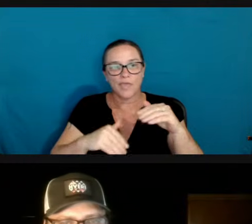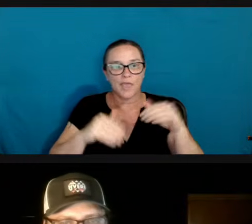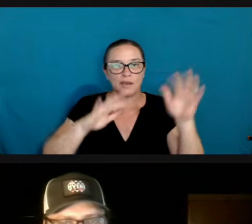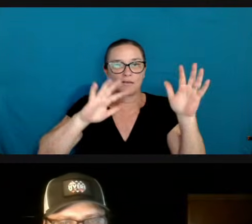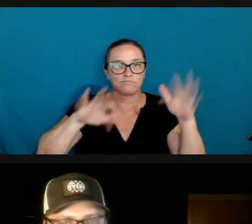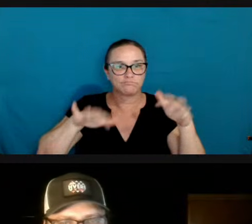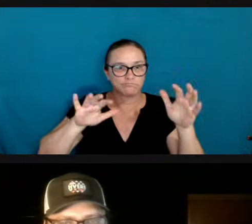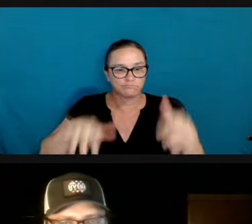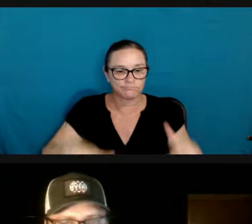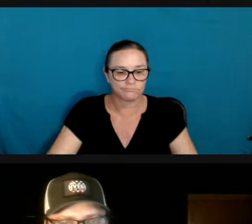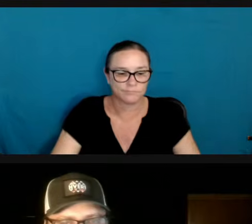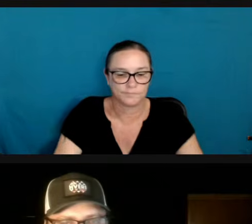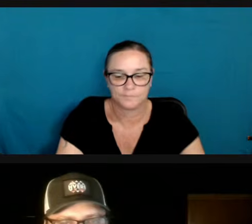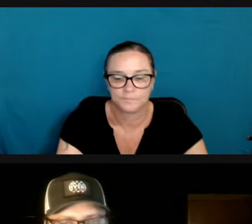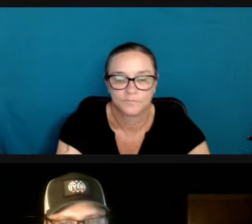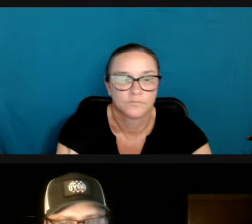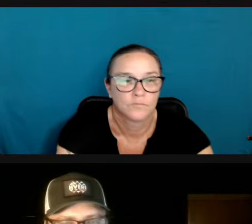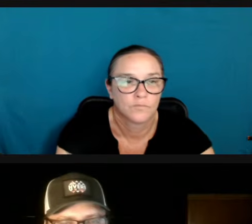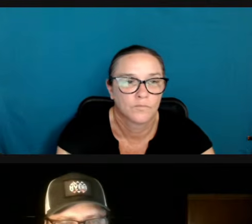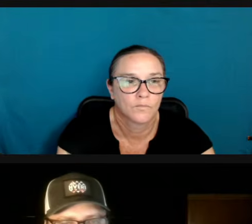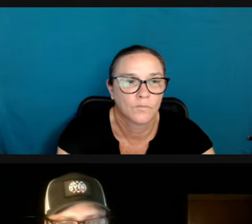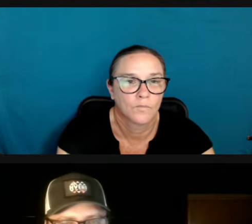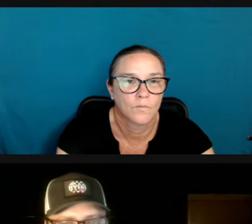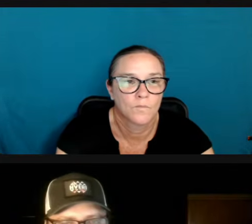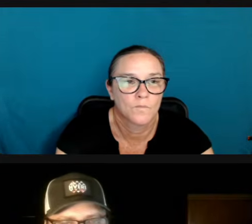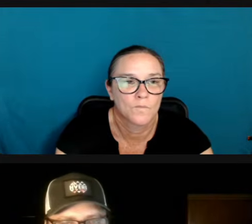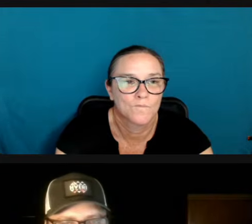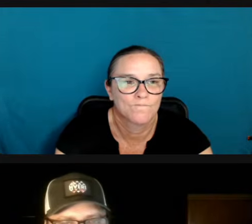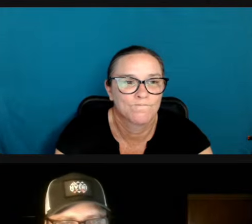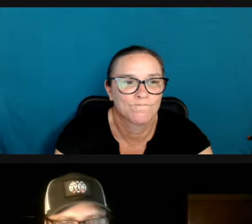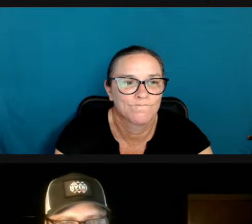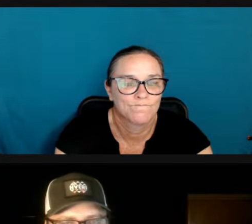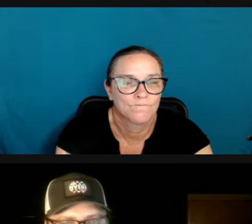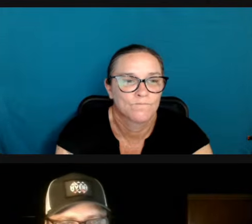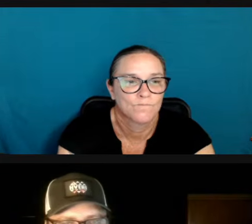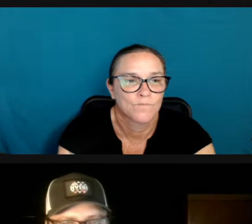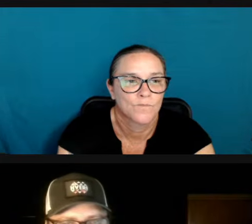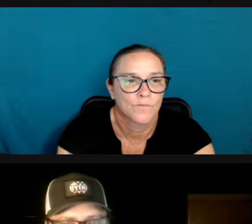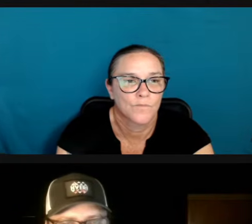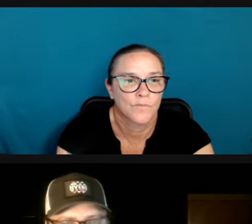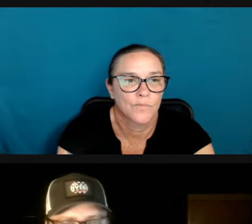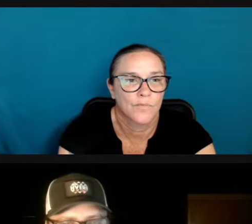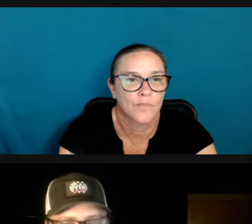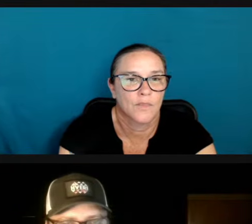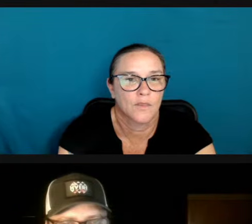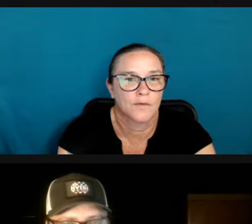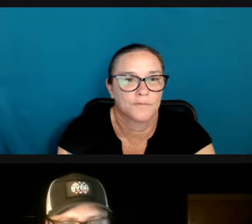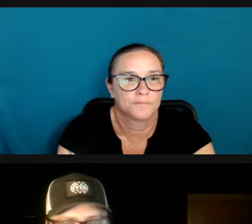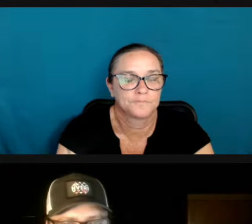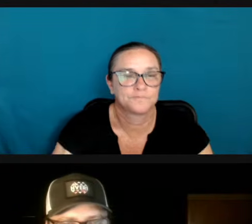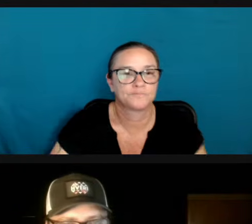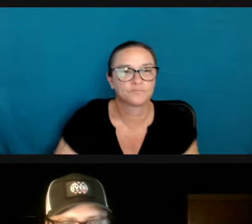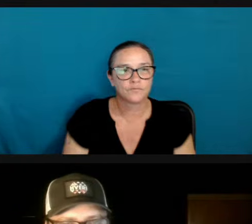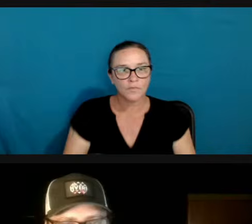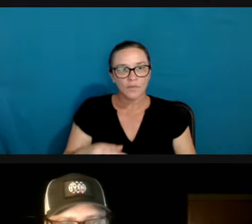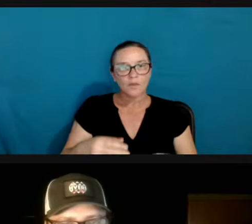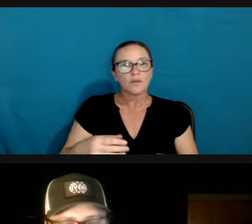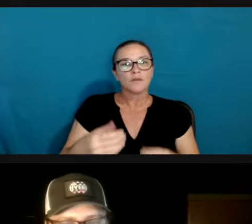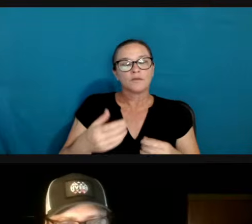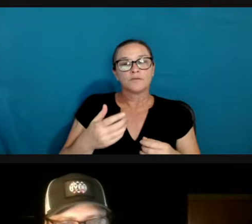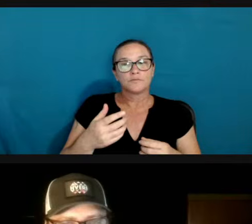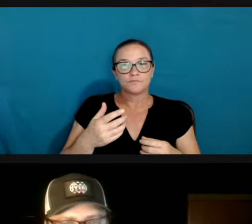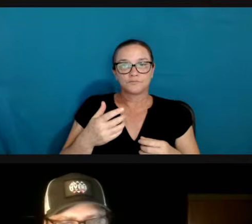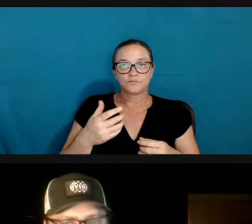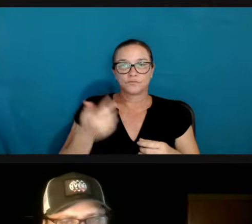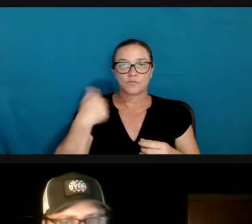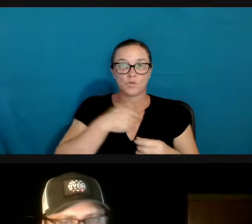happening underground, right? So that's why the rebound can be impacted, and we'll see if we ended up being closer